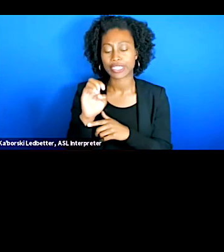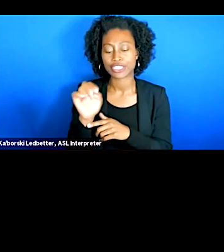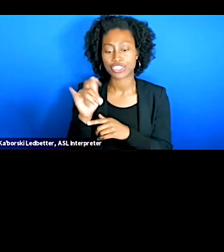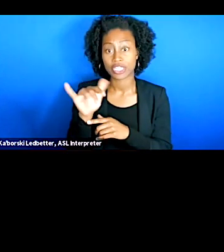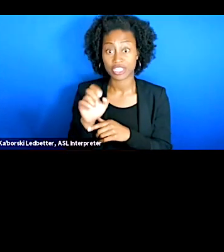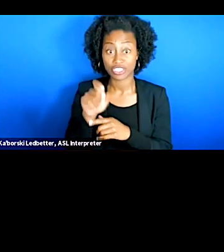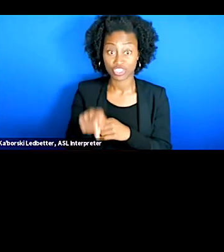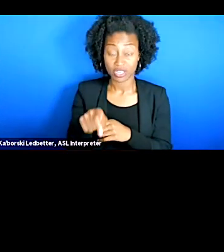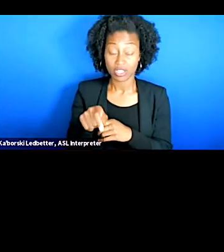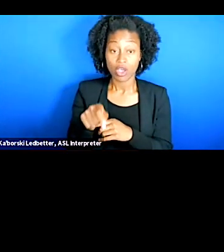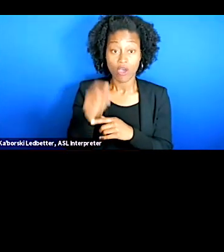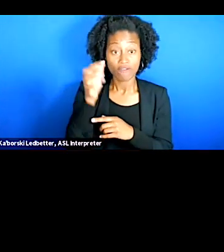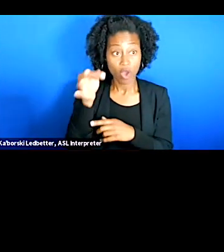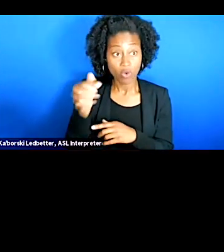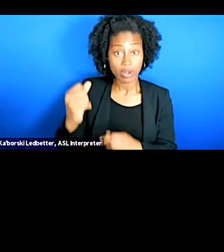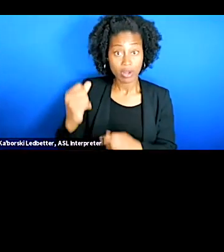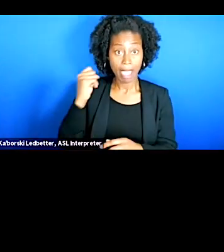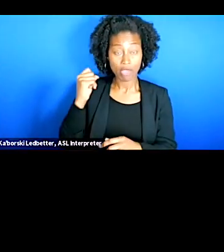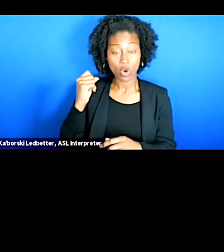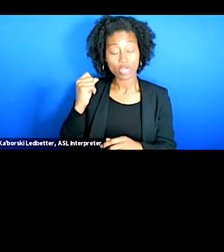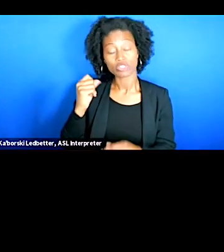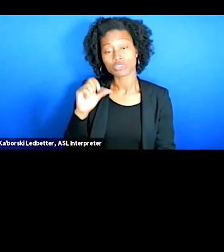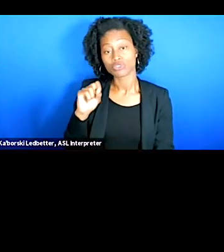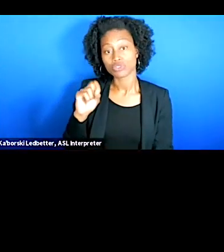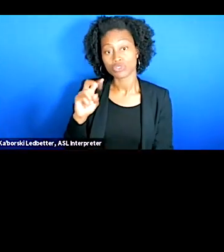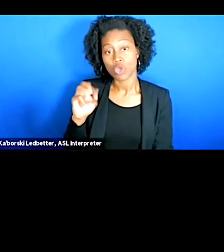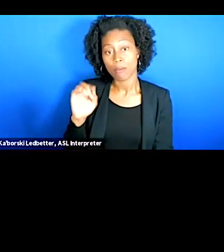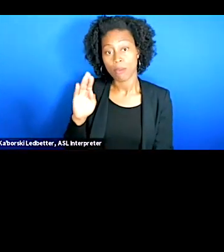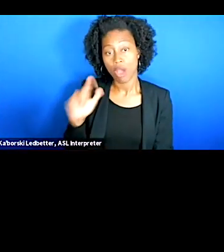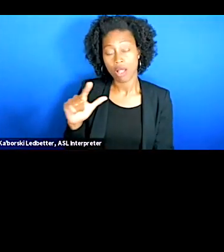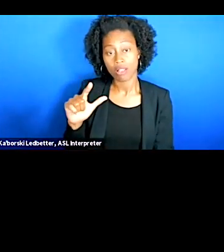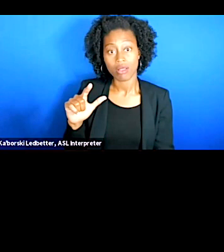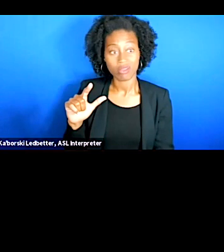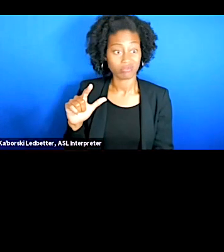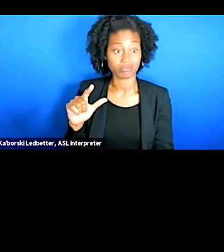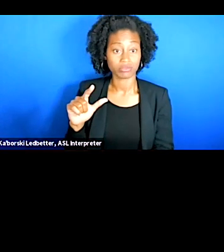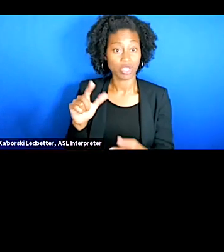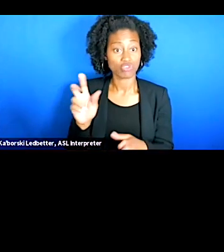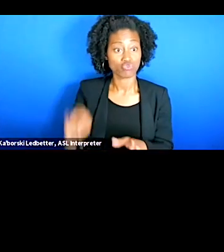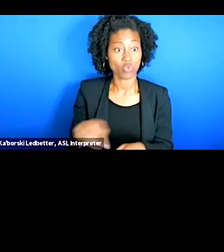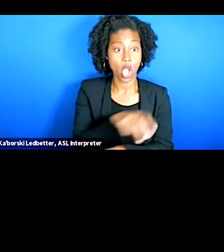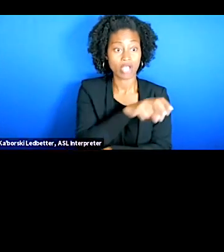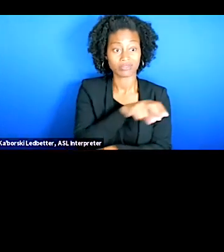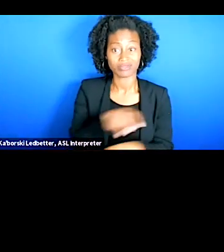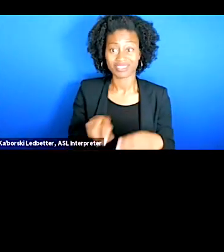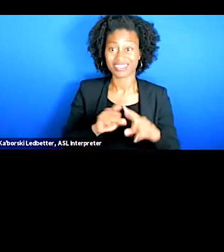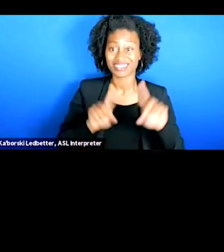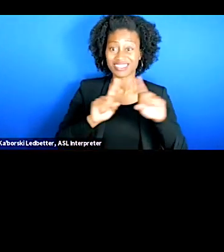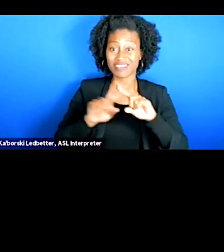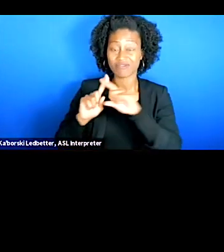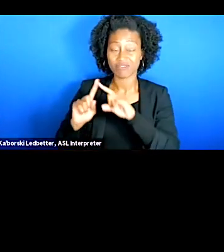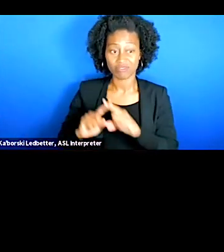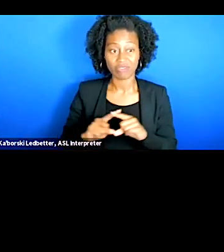forward and backward snowballing across different search engines? And can someone speak to